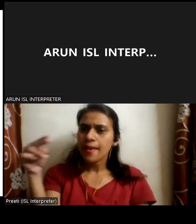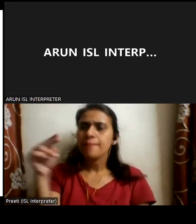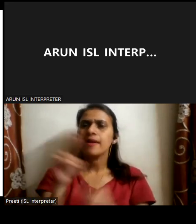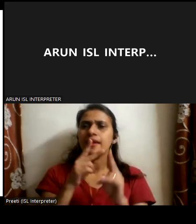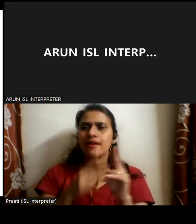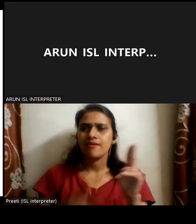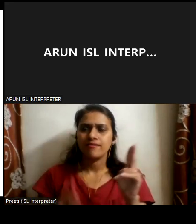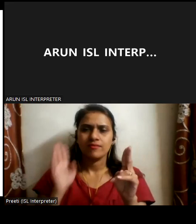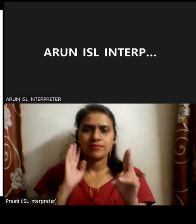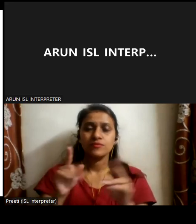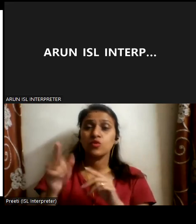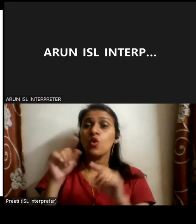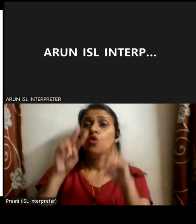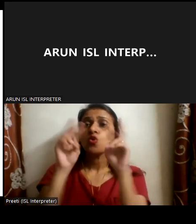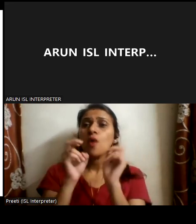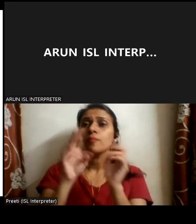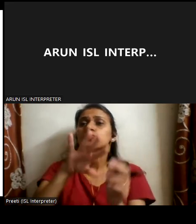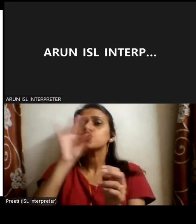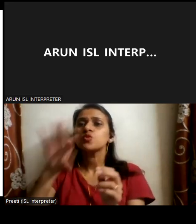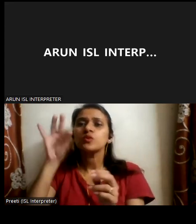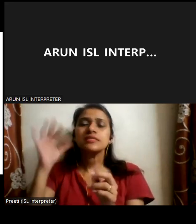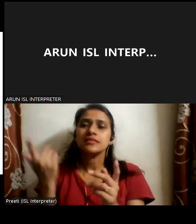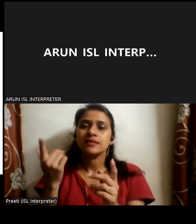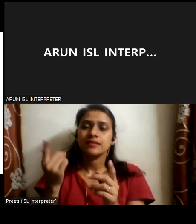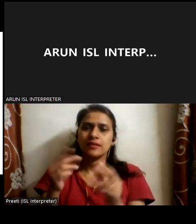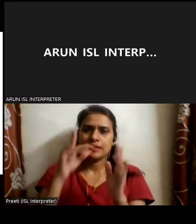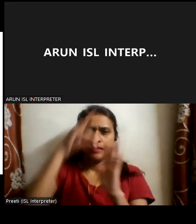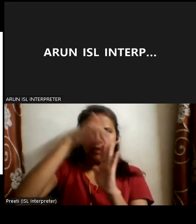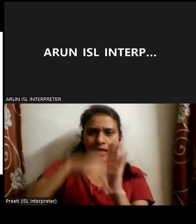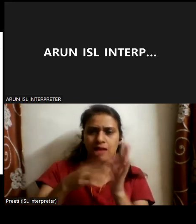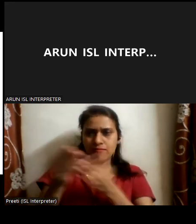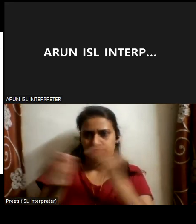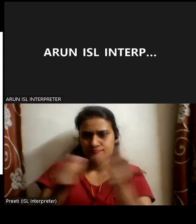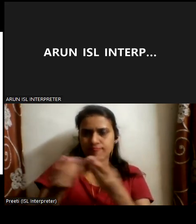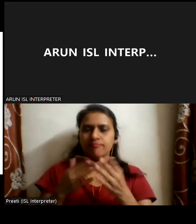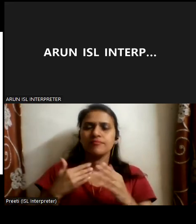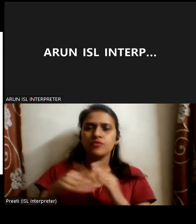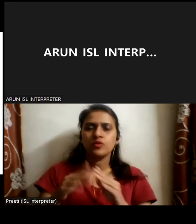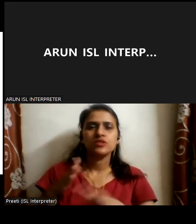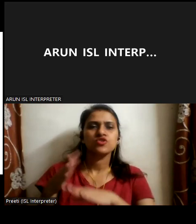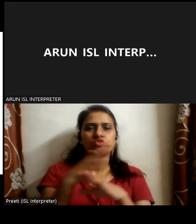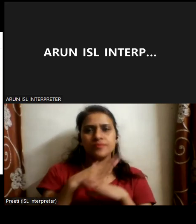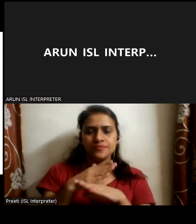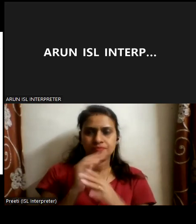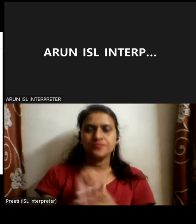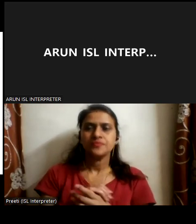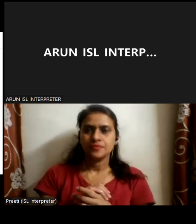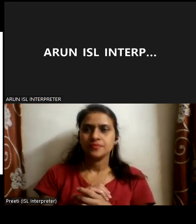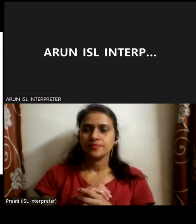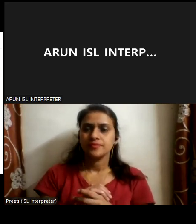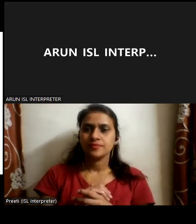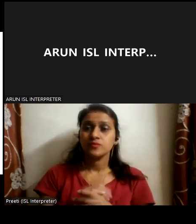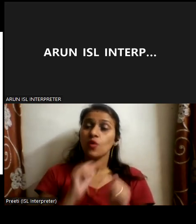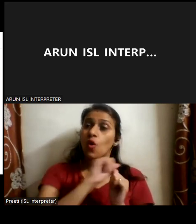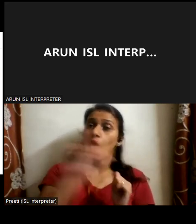topic that you will be choosing for your assignment. So a detailed instruction will be given there. But just to brief you all, you all have to submit